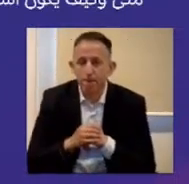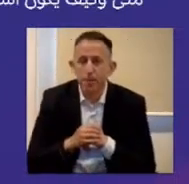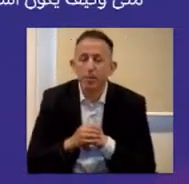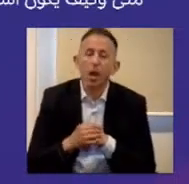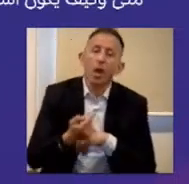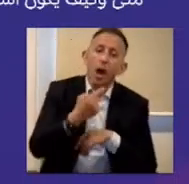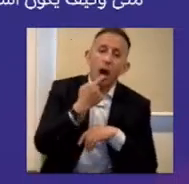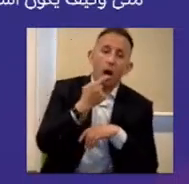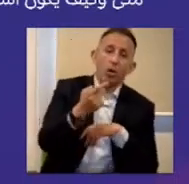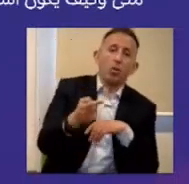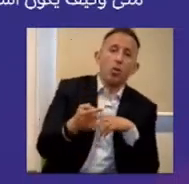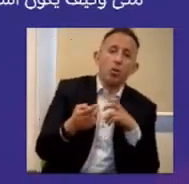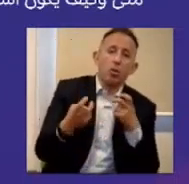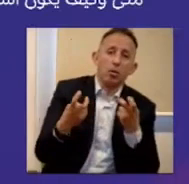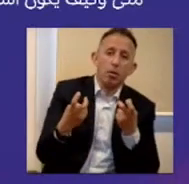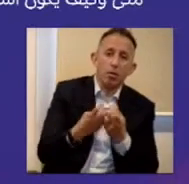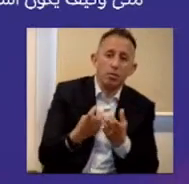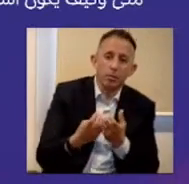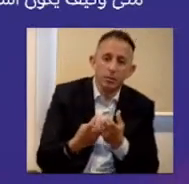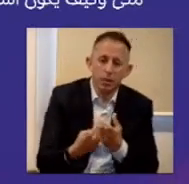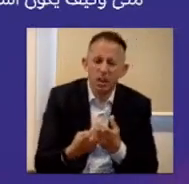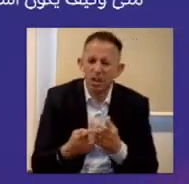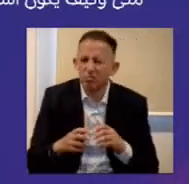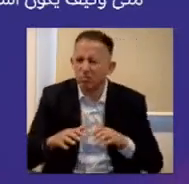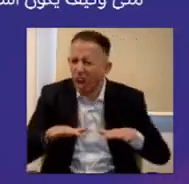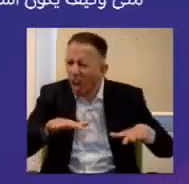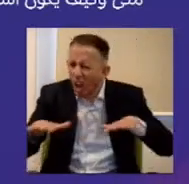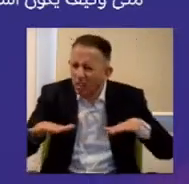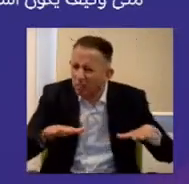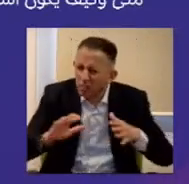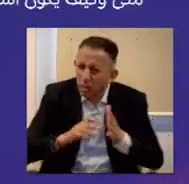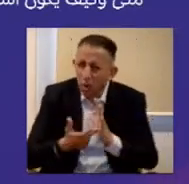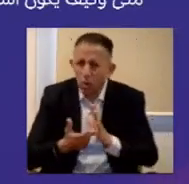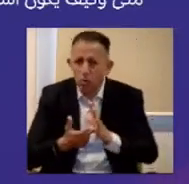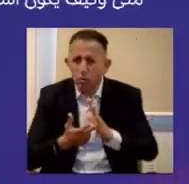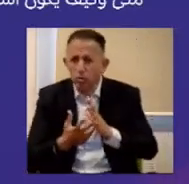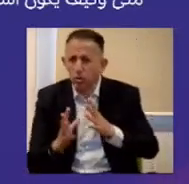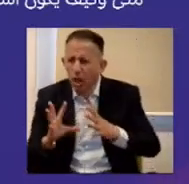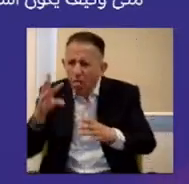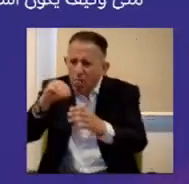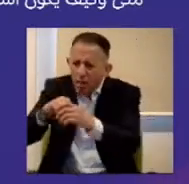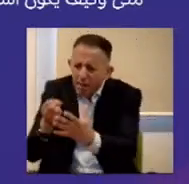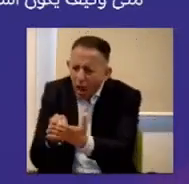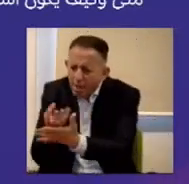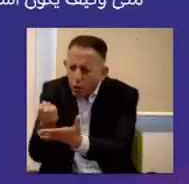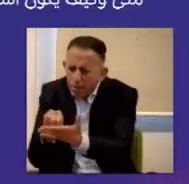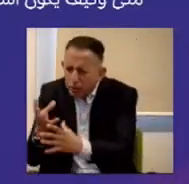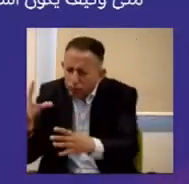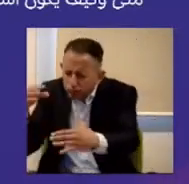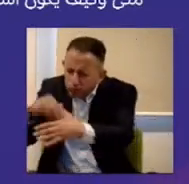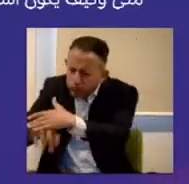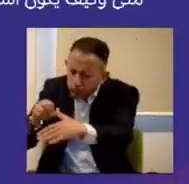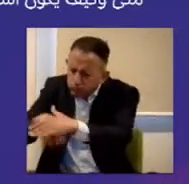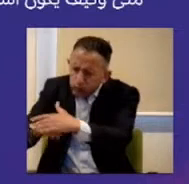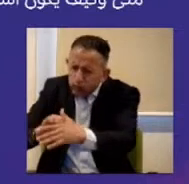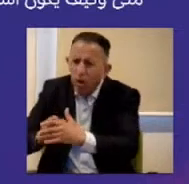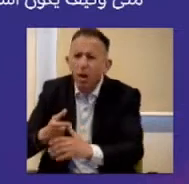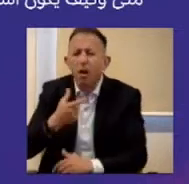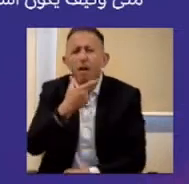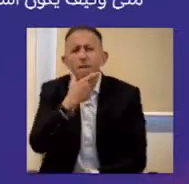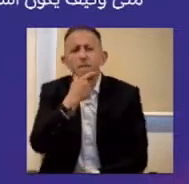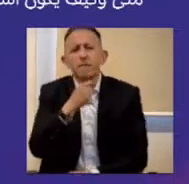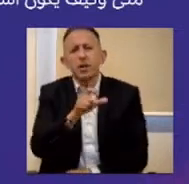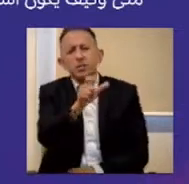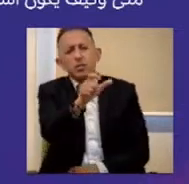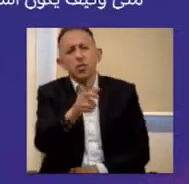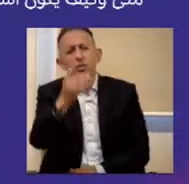can know you better than your spouse. This has been shown and demonstrated, which is terrible